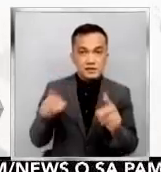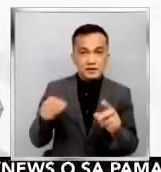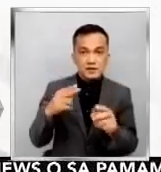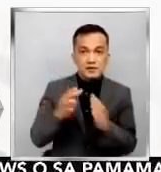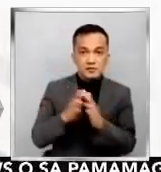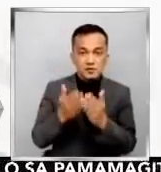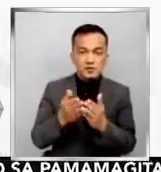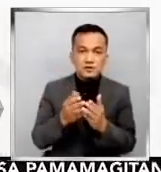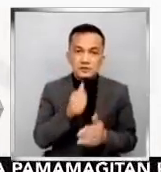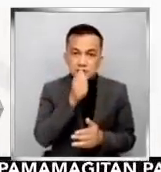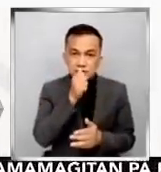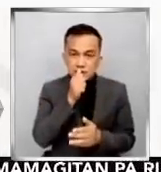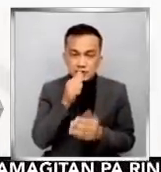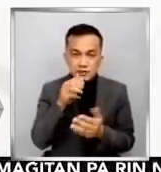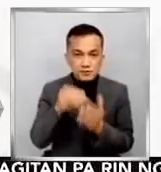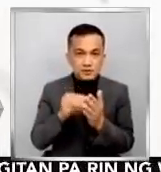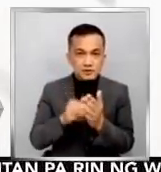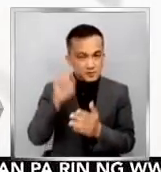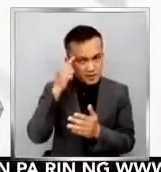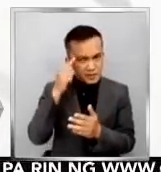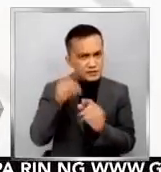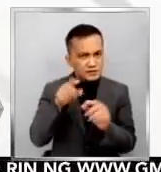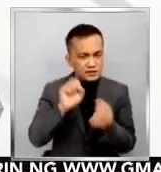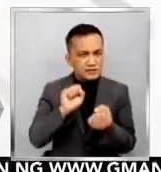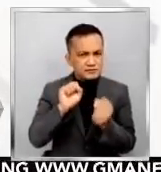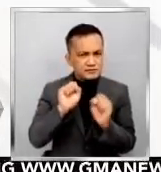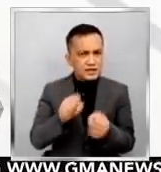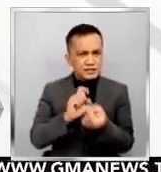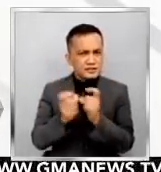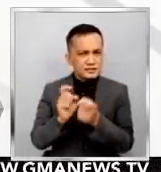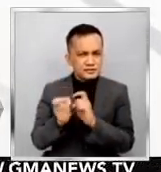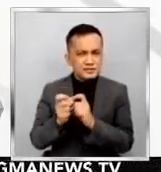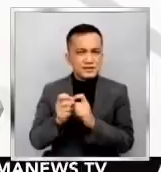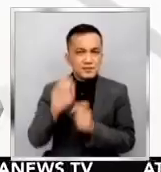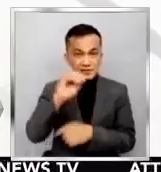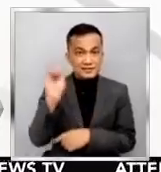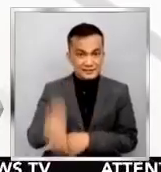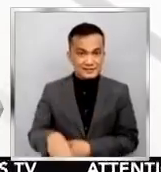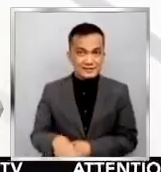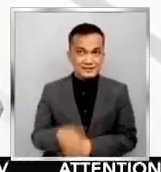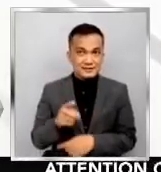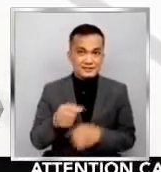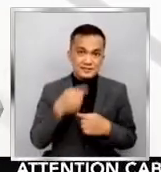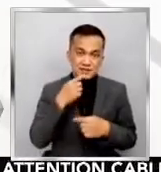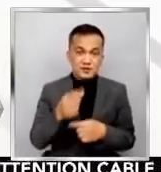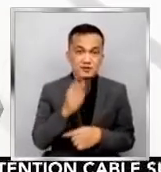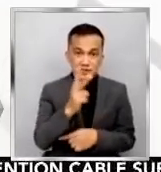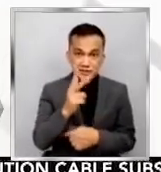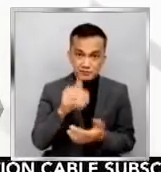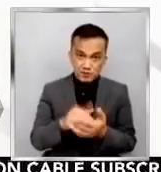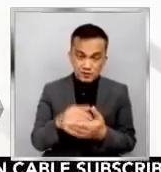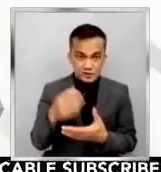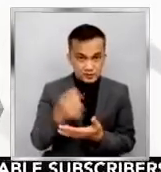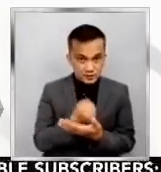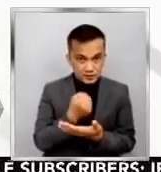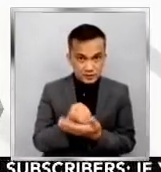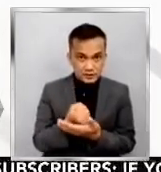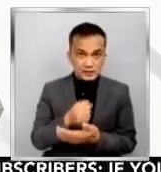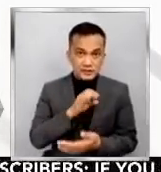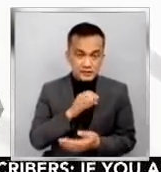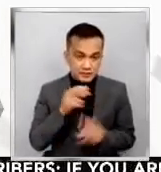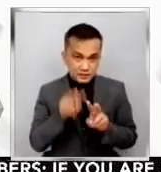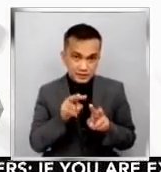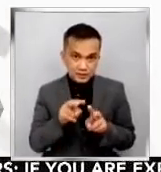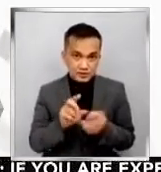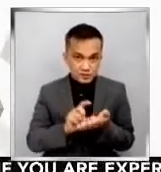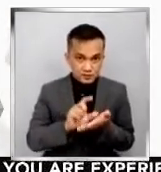can also adjust the percentages. Let's say na lang 30,000 yung income. Makikita ko na kung magkano yung i-allocate ko per money